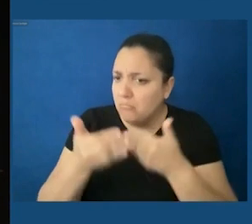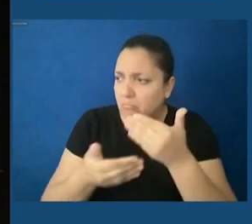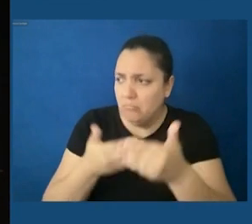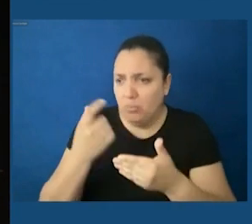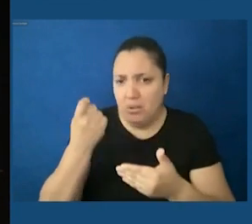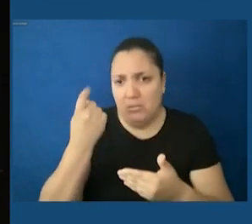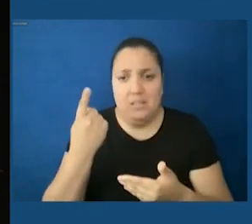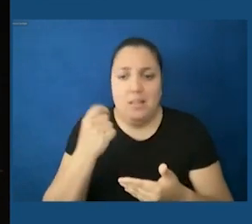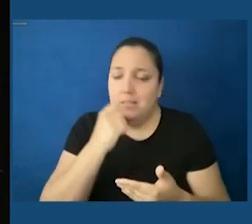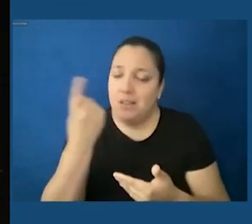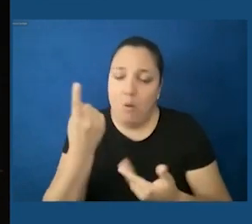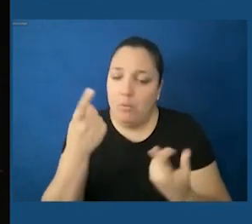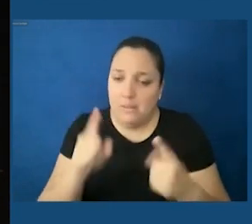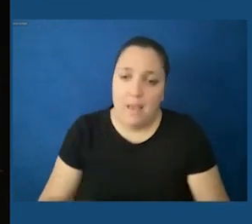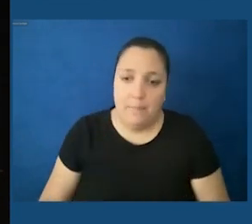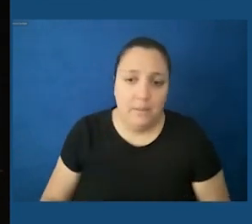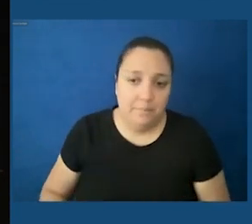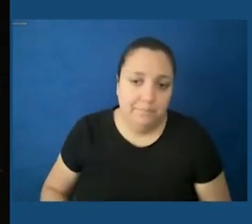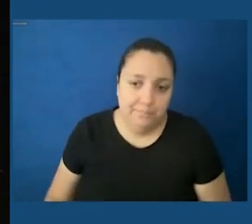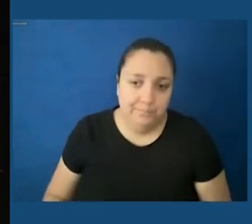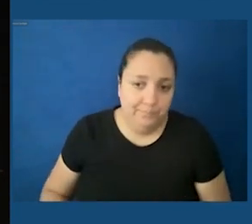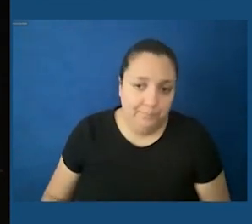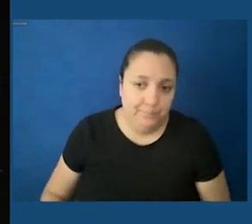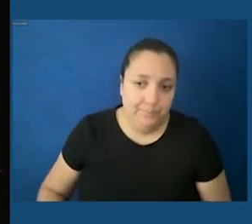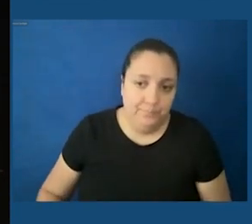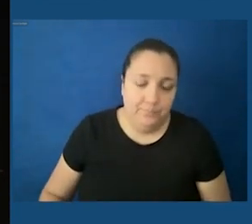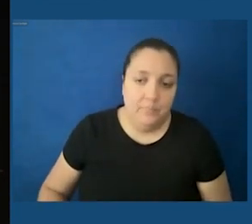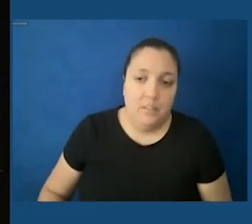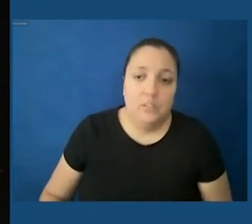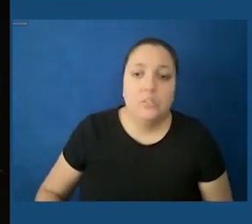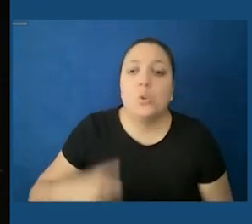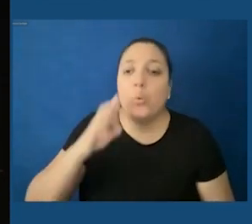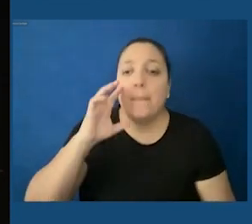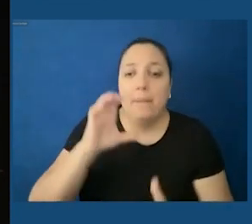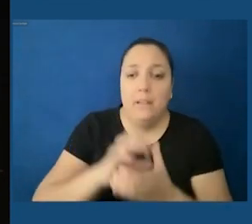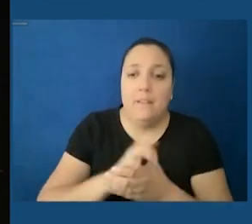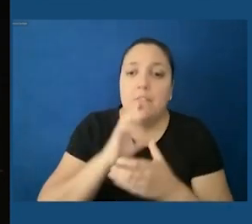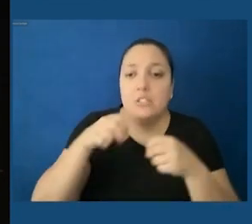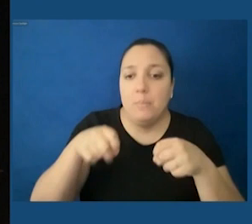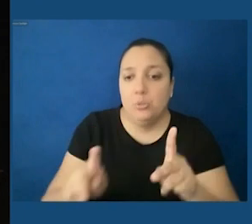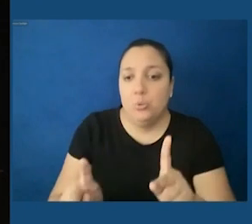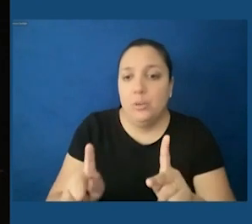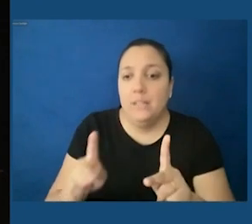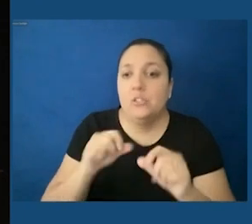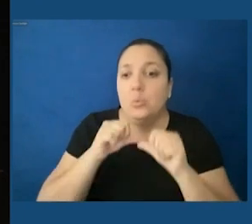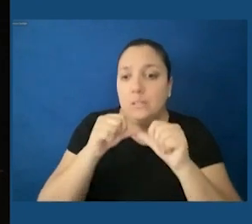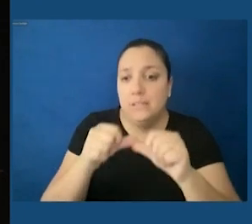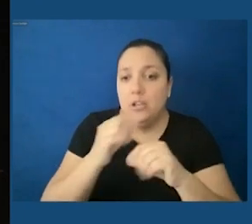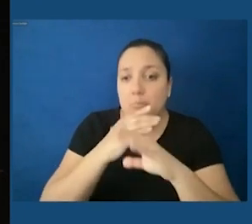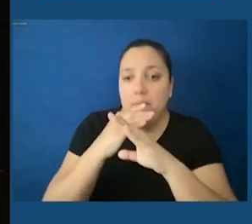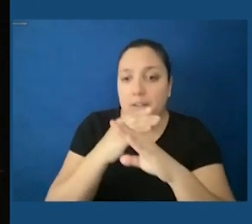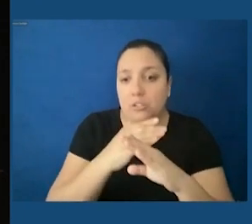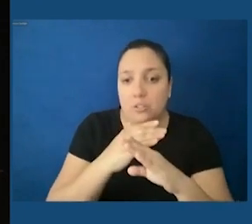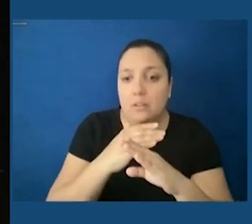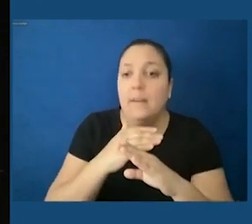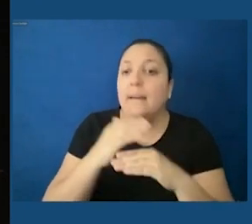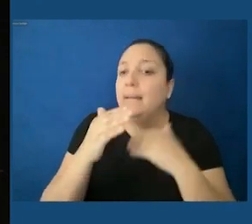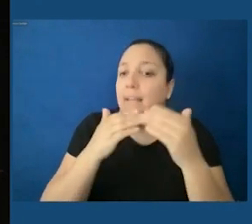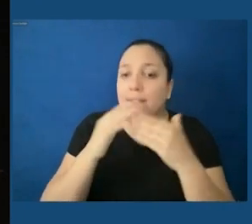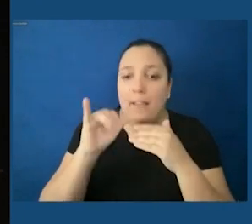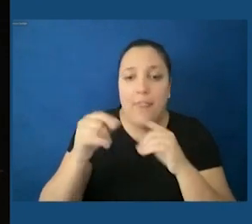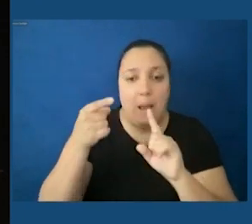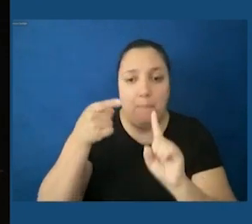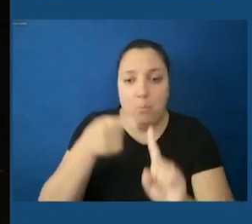happen, right? That's the world we live in. So we also believe there's opportunities to continue prevention even at that point.